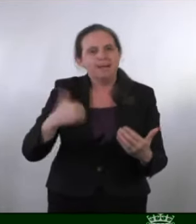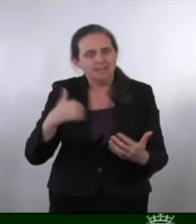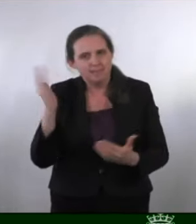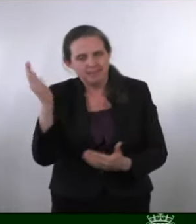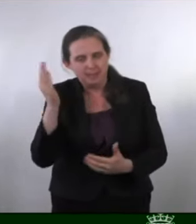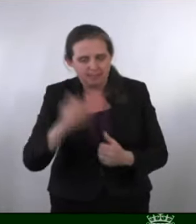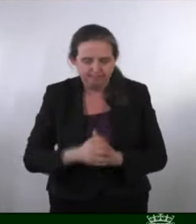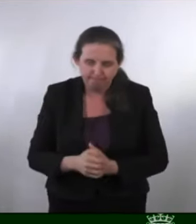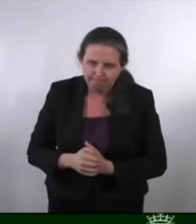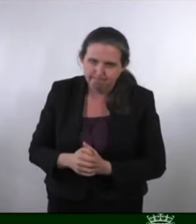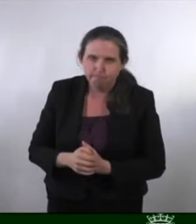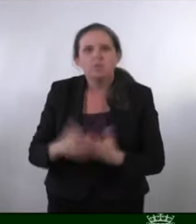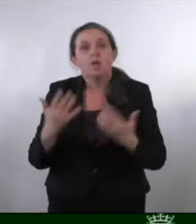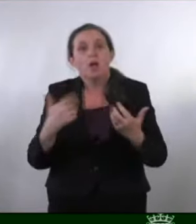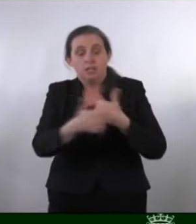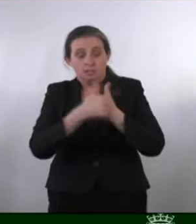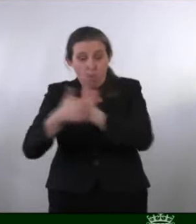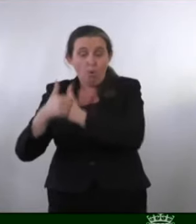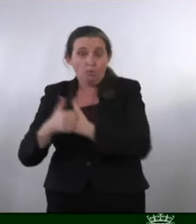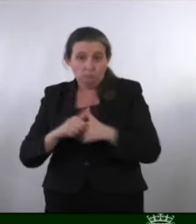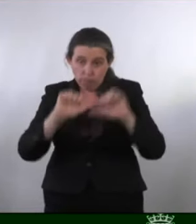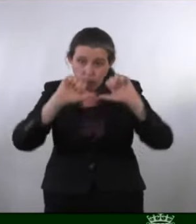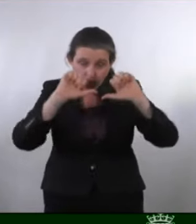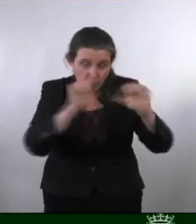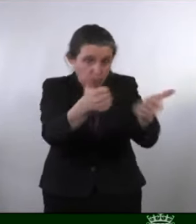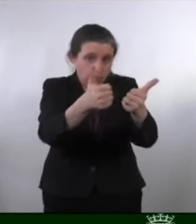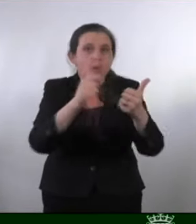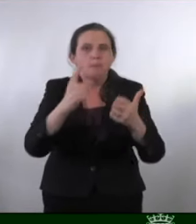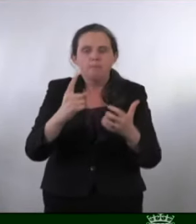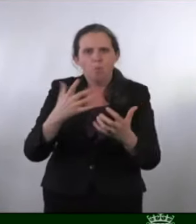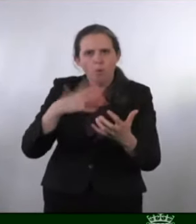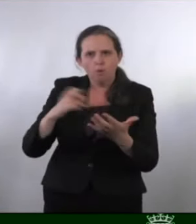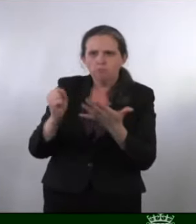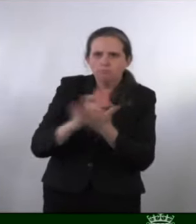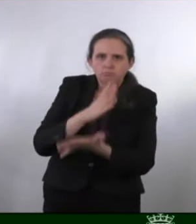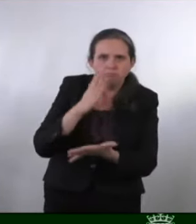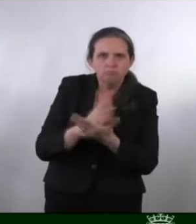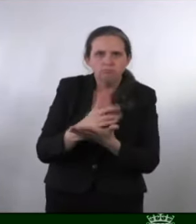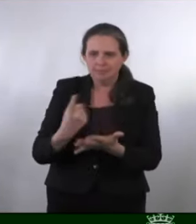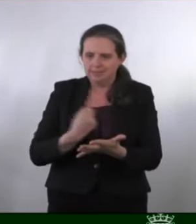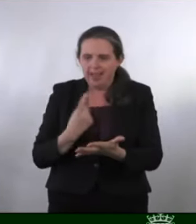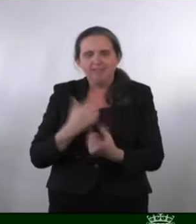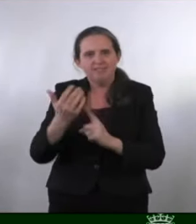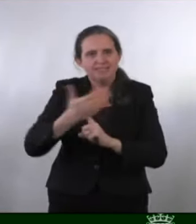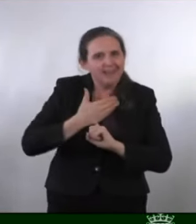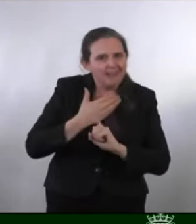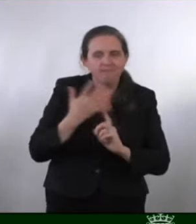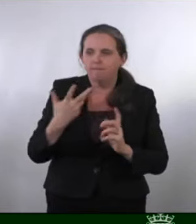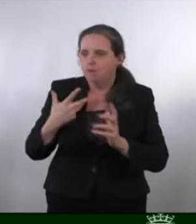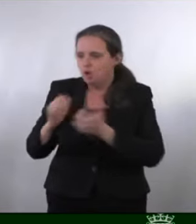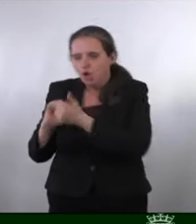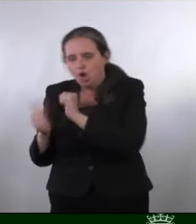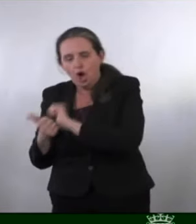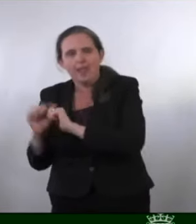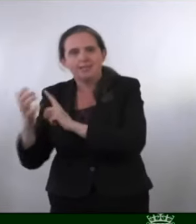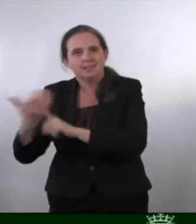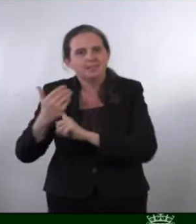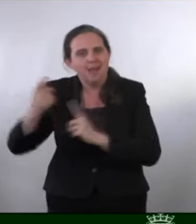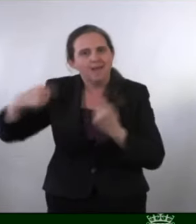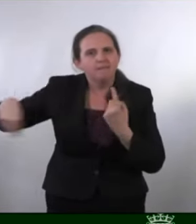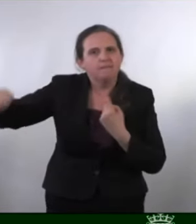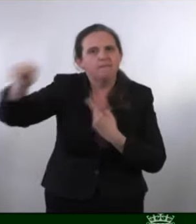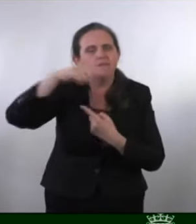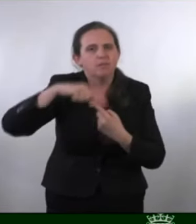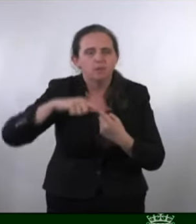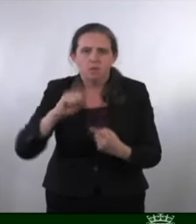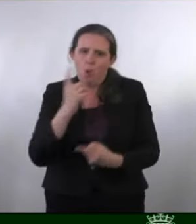keep themselves and their colleagues safe. In response to a judicial review initiated by the IWGB trade union, the High Court